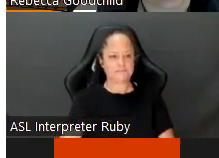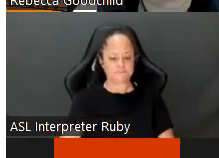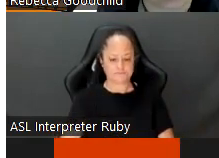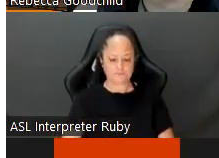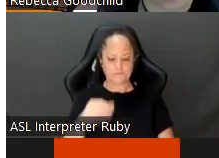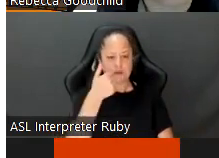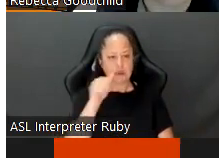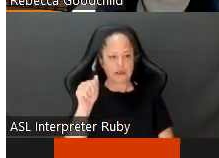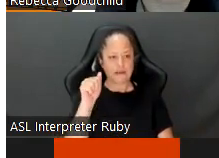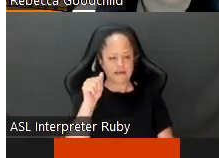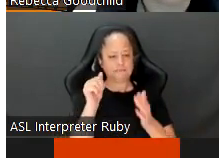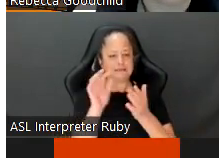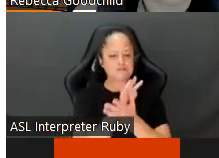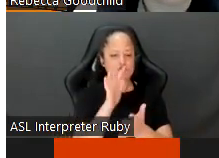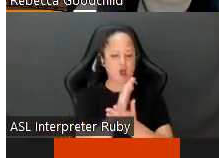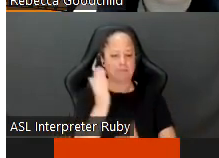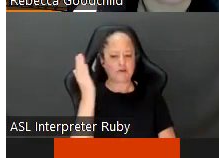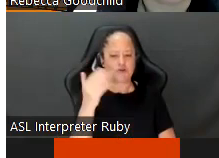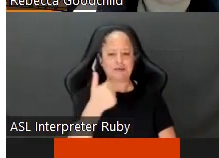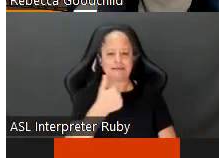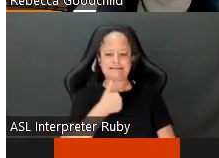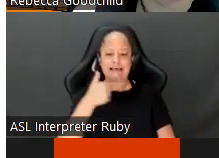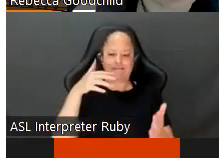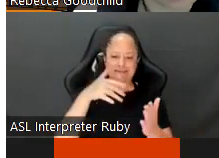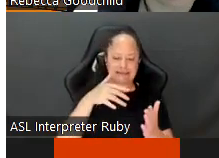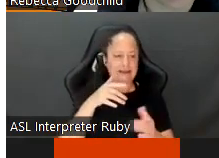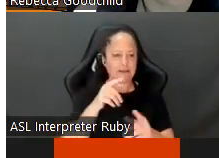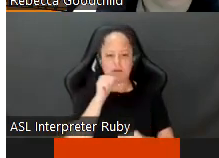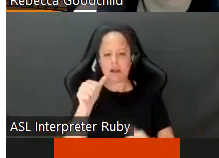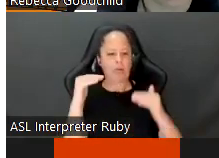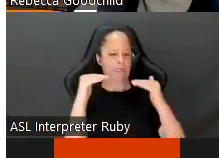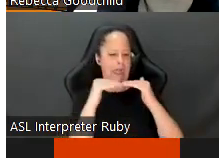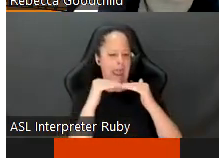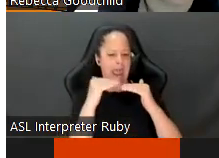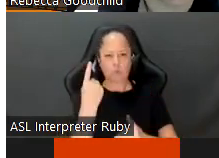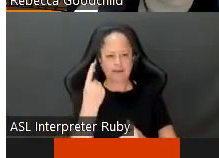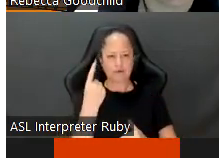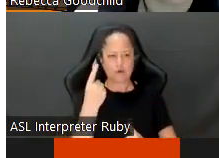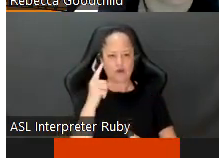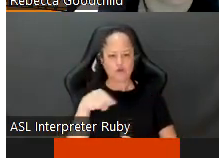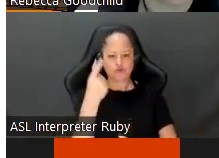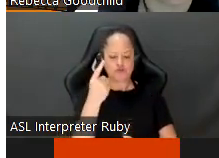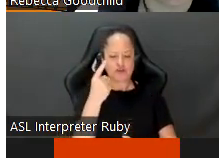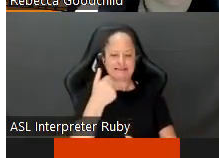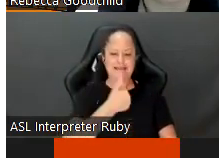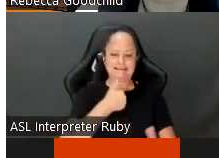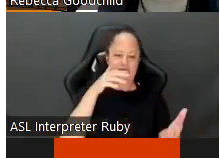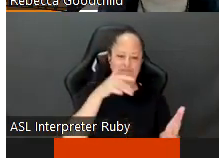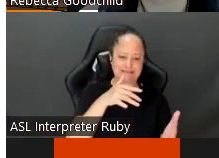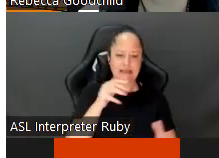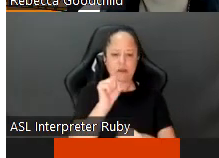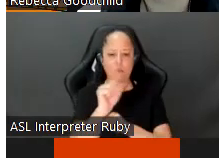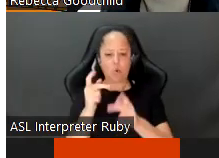any of the documents they turn in, like self-study, but also not the equity one. So just the self-study and the workplace